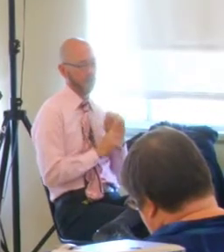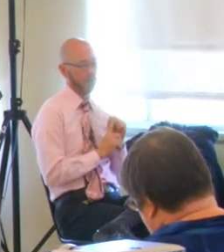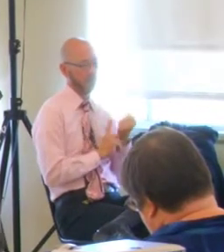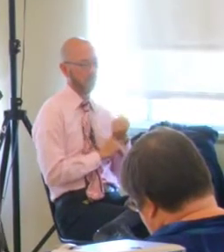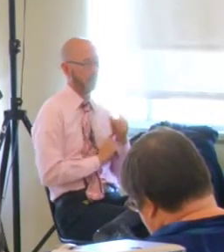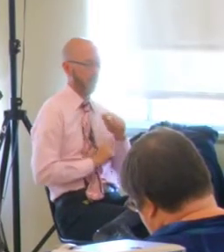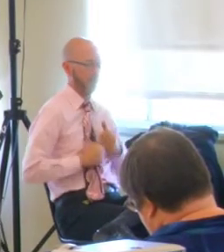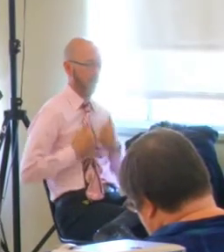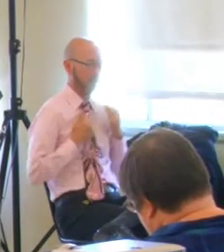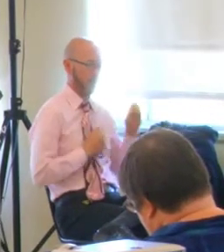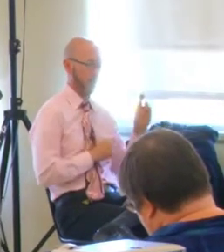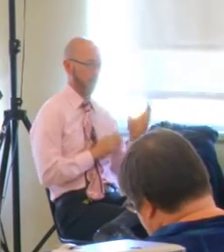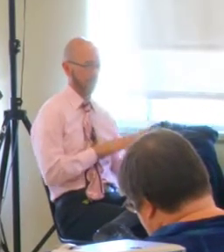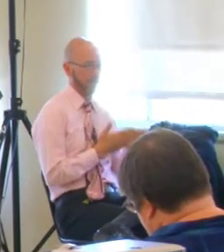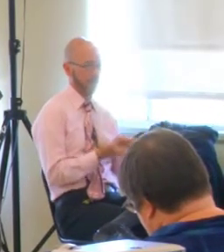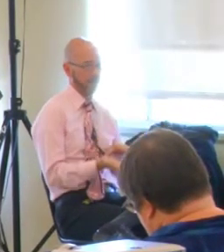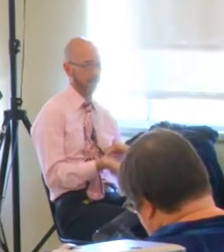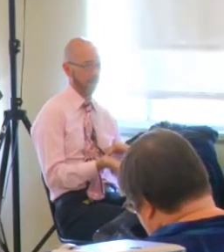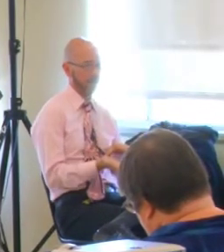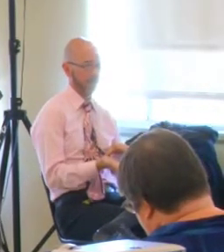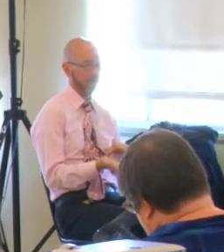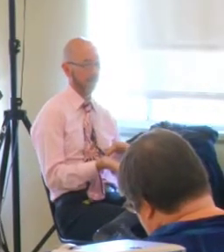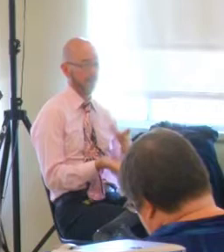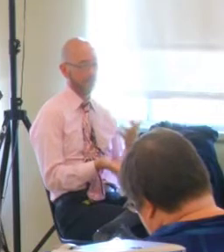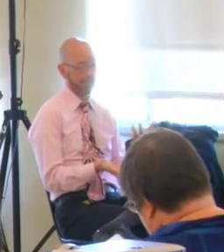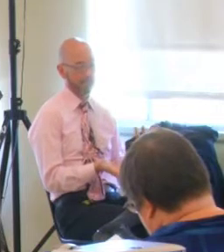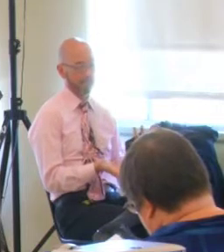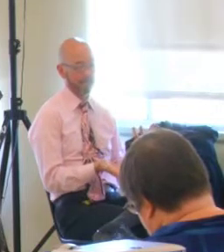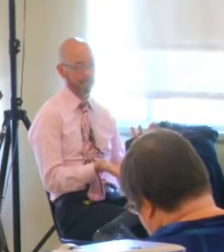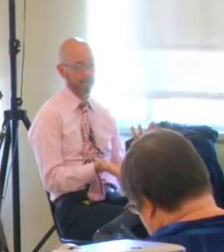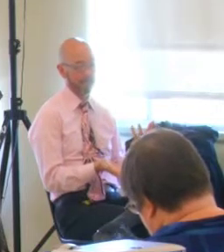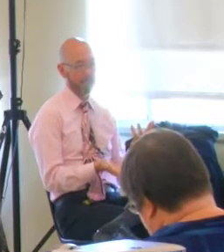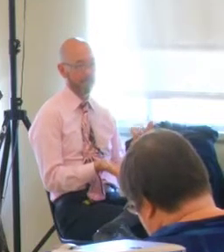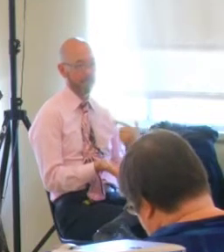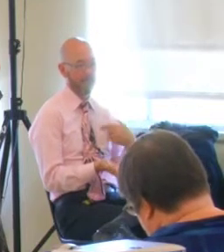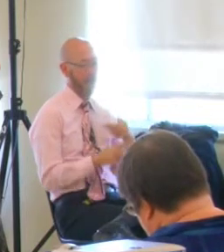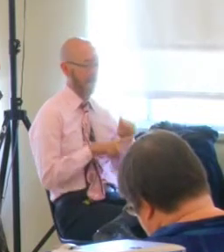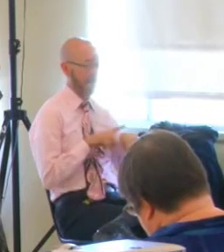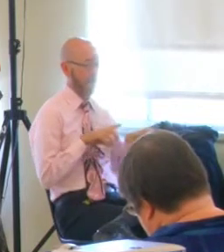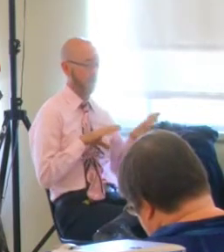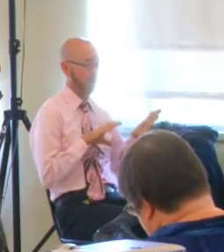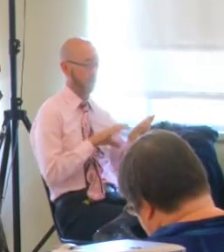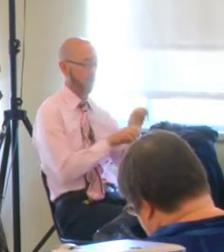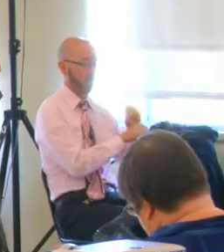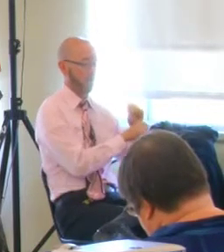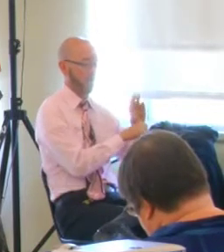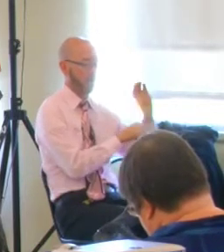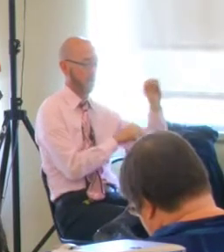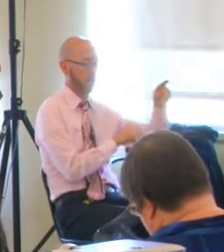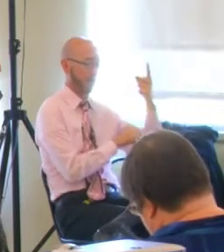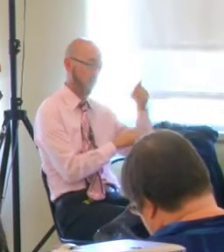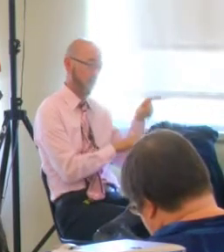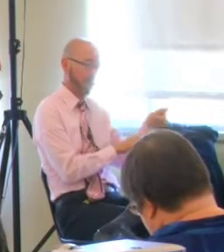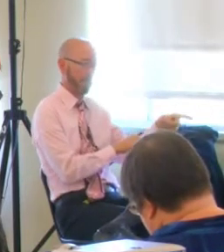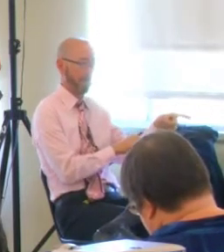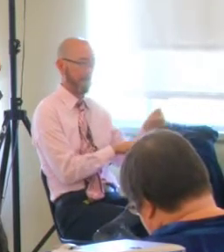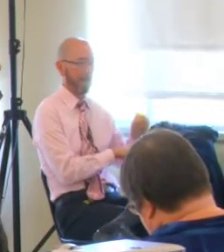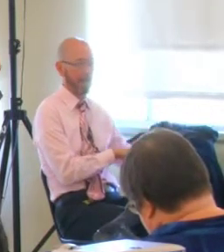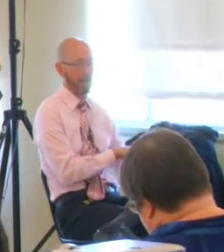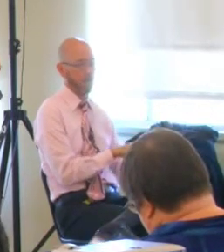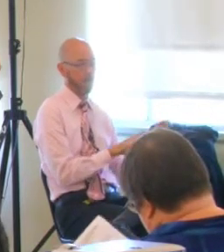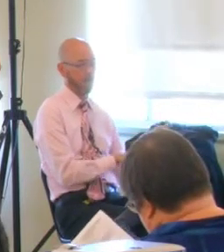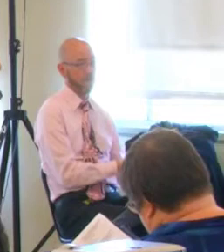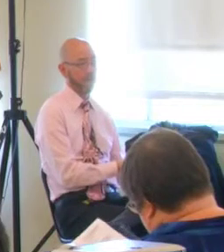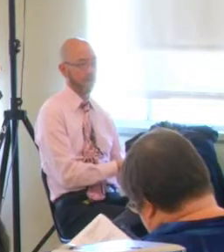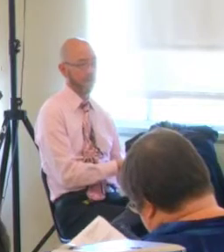where, it's not a question. People I can't do the workers' comp for them necessarily.